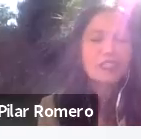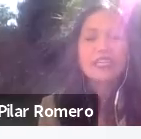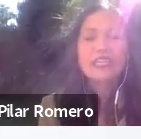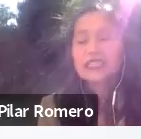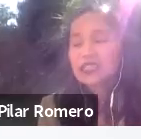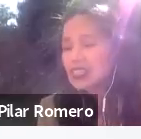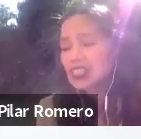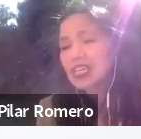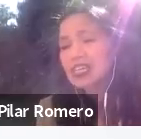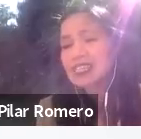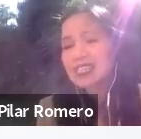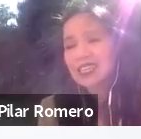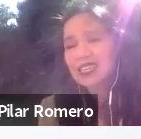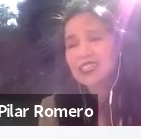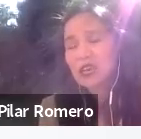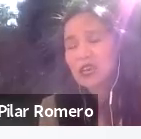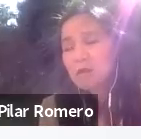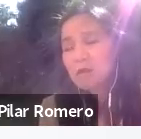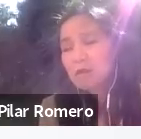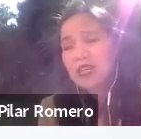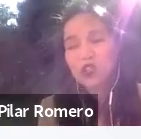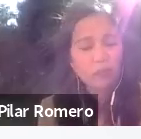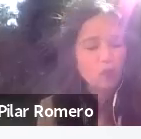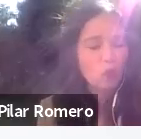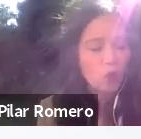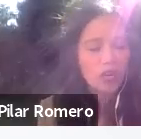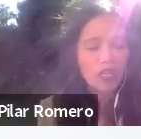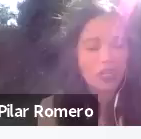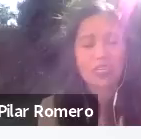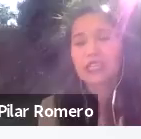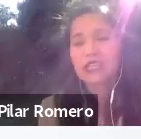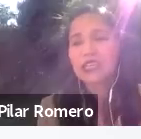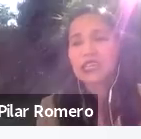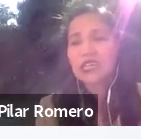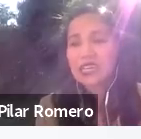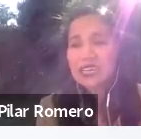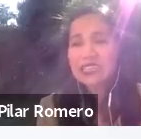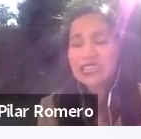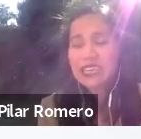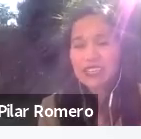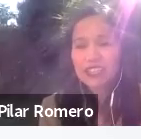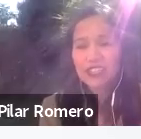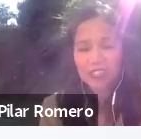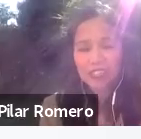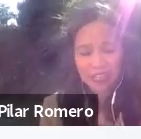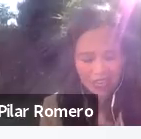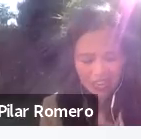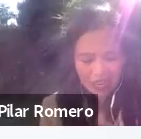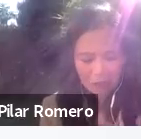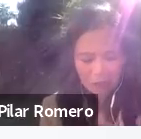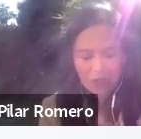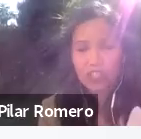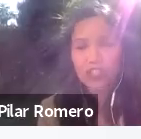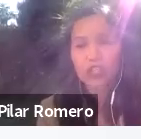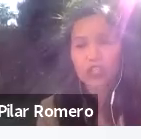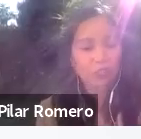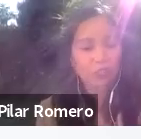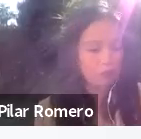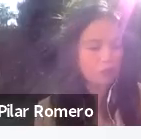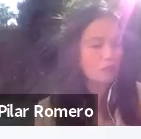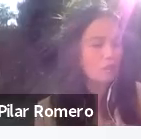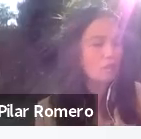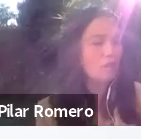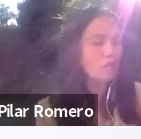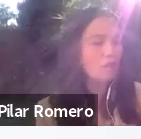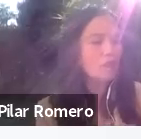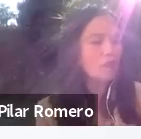world, teaching ceases simply to be work. It is a mission.